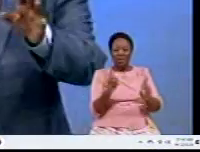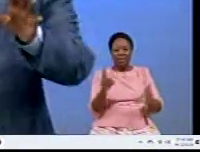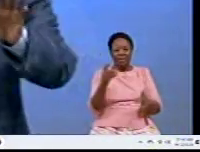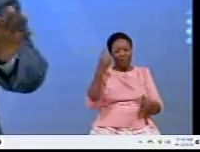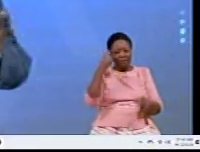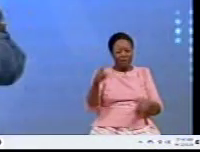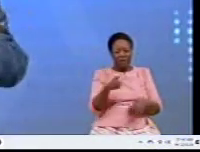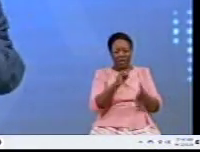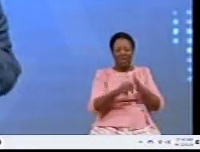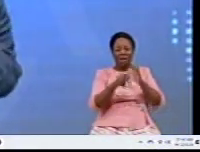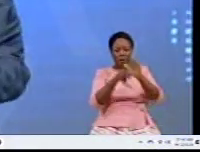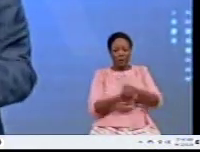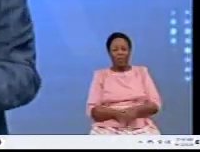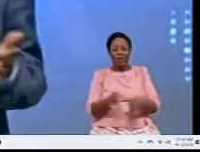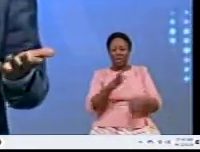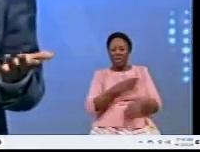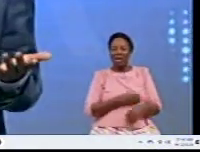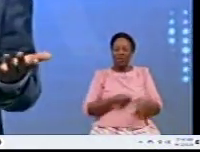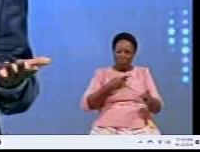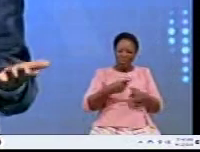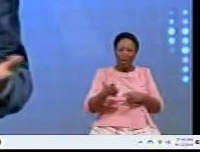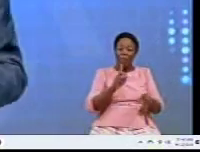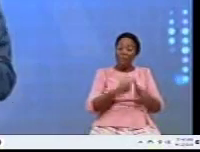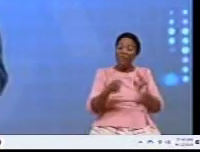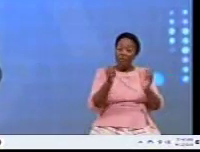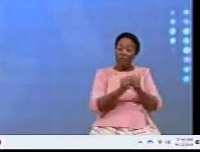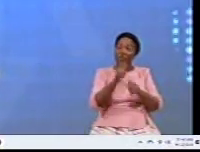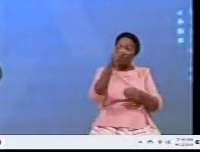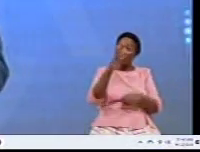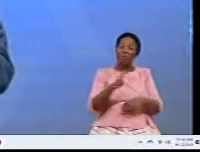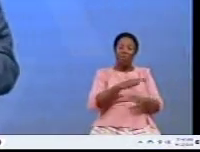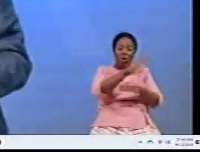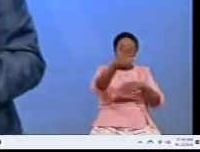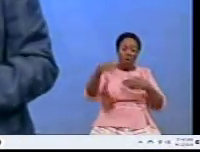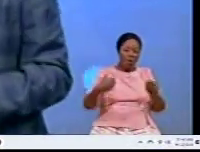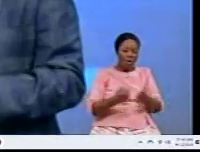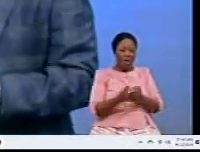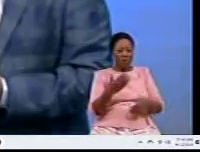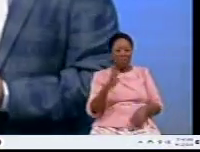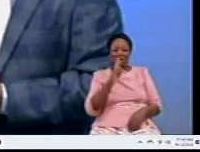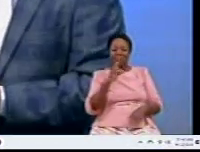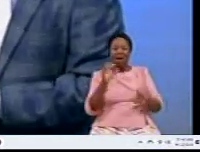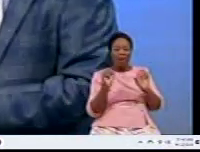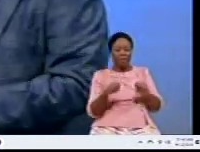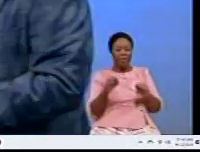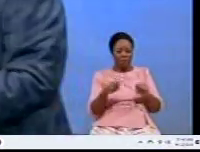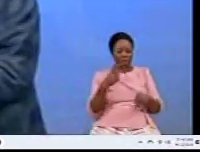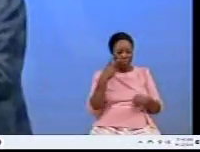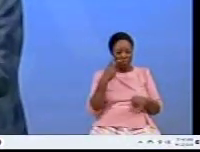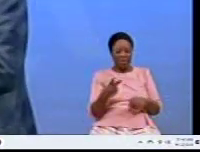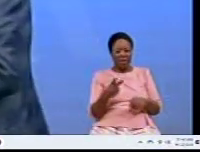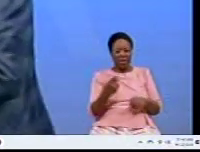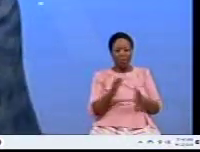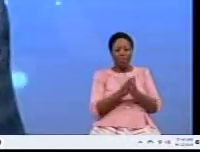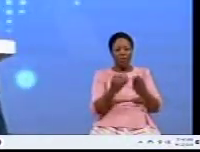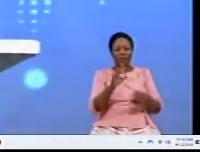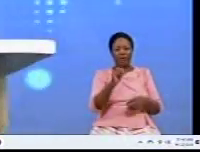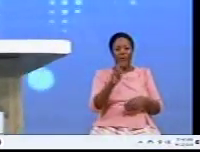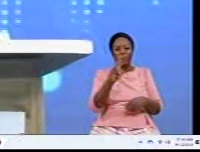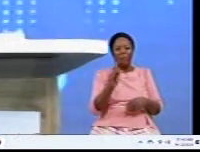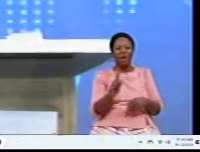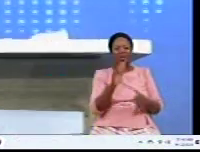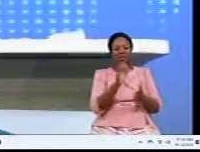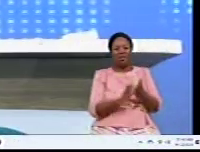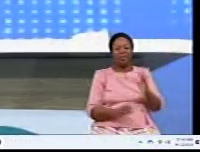and tormented. But with God, all things are possible. We're looking at Mark chapter